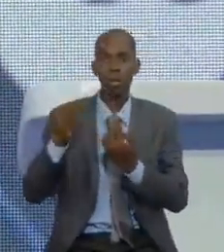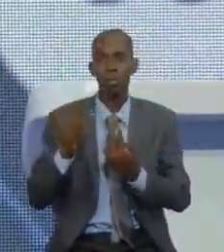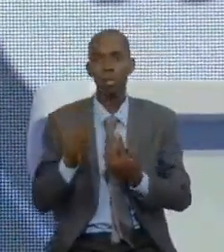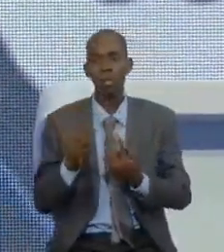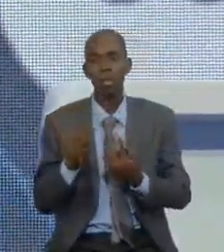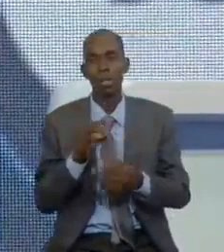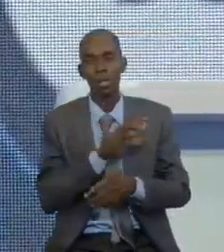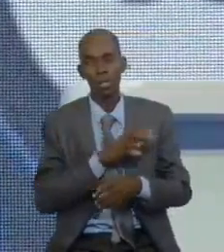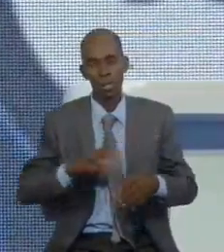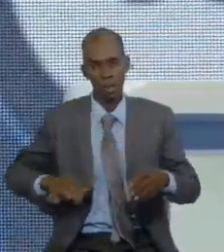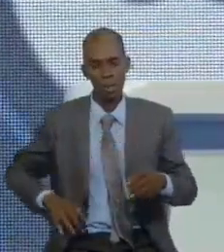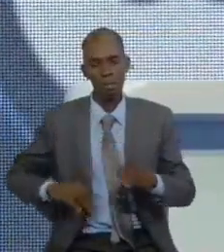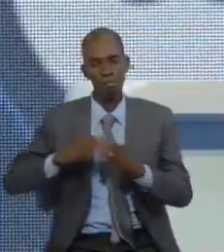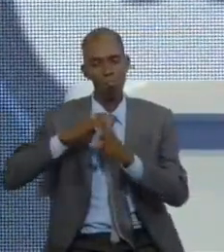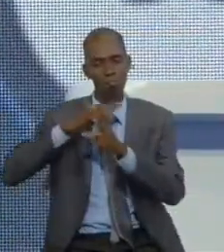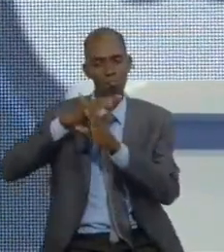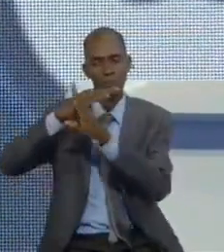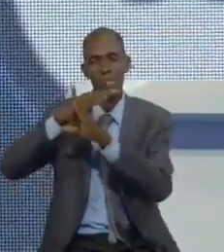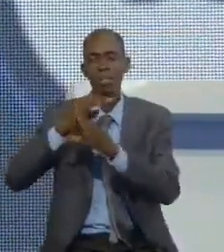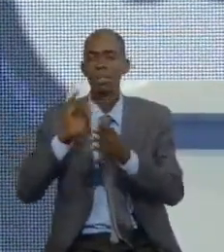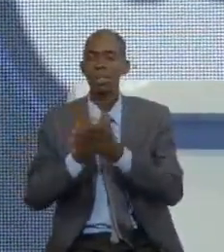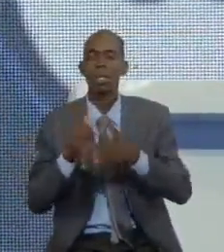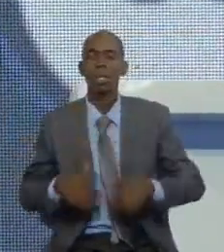Christ intercepts that anger.